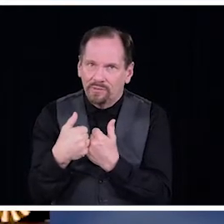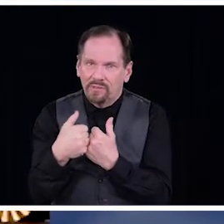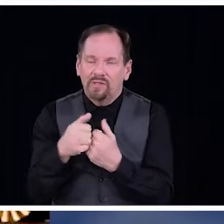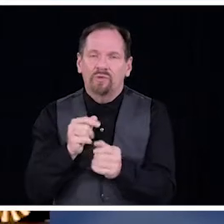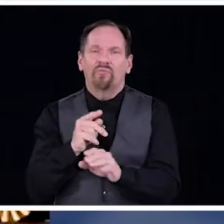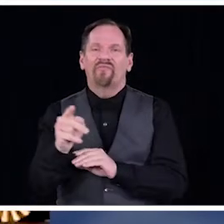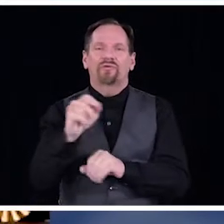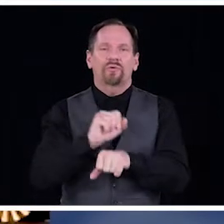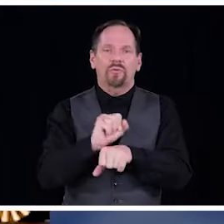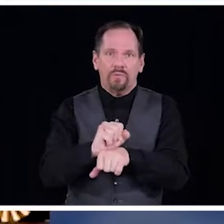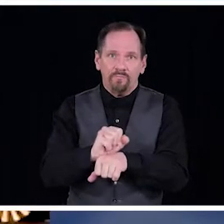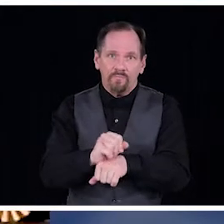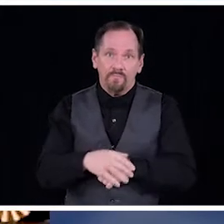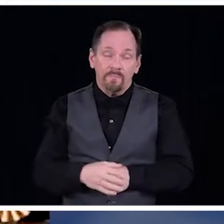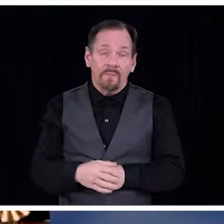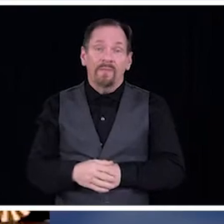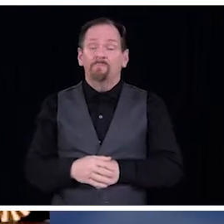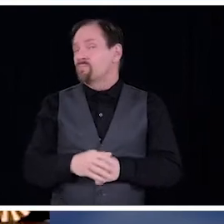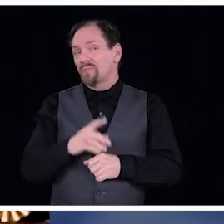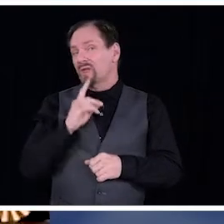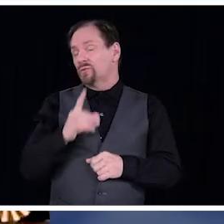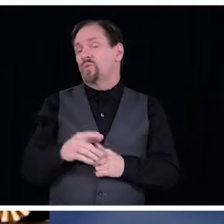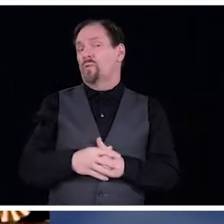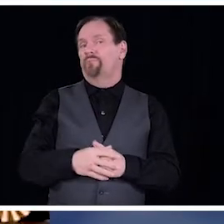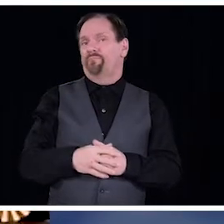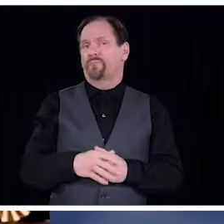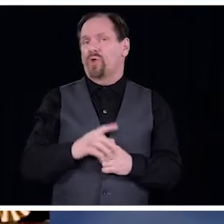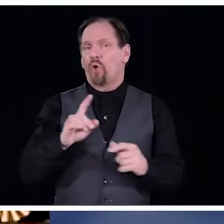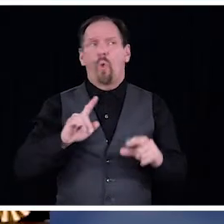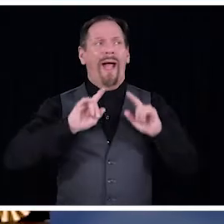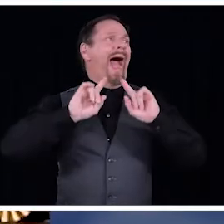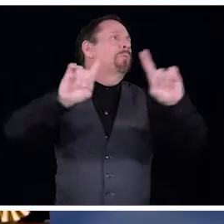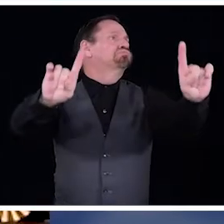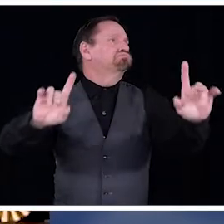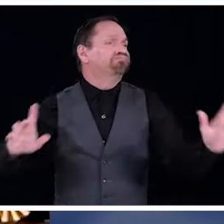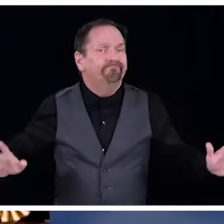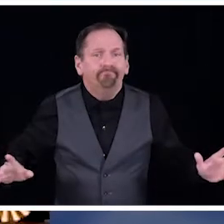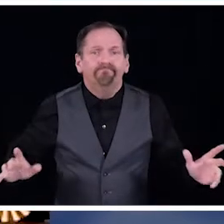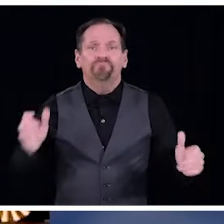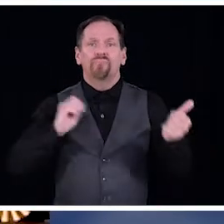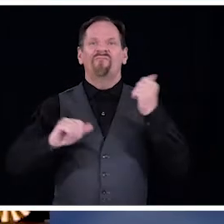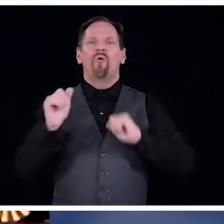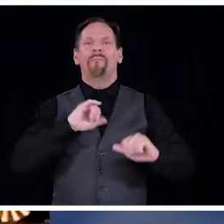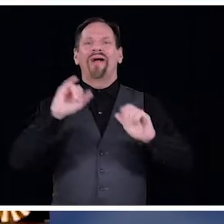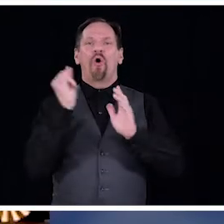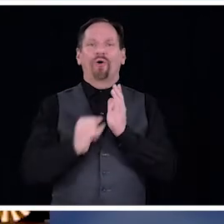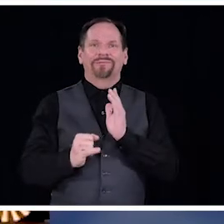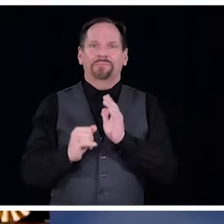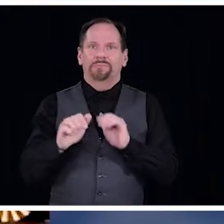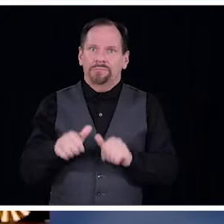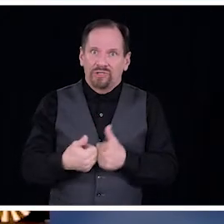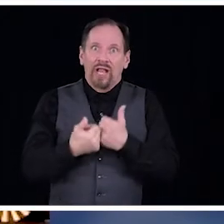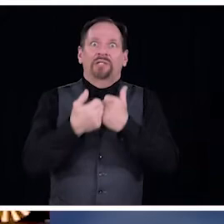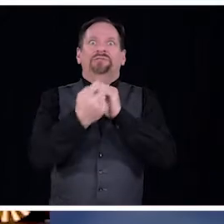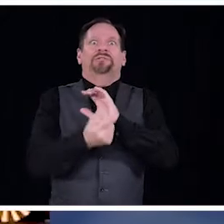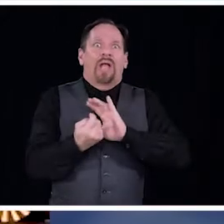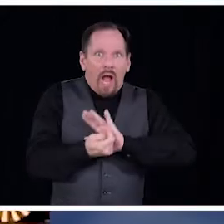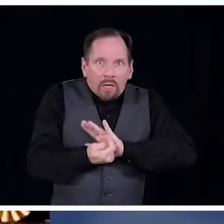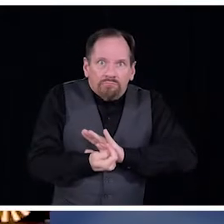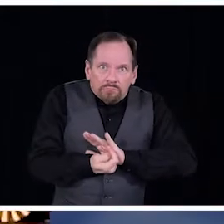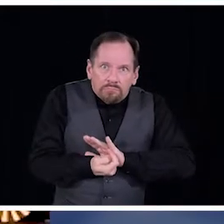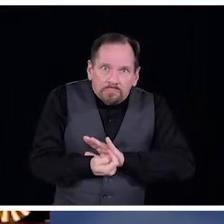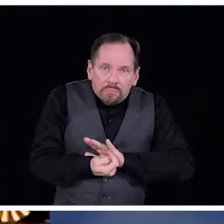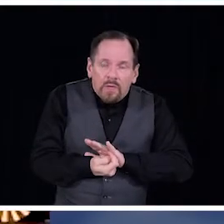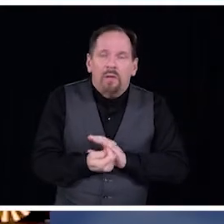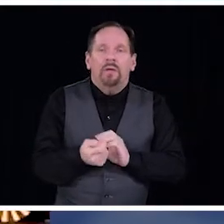careers. It is true that you're going out into the field of the performing arts at a challenging time. The reality is